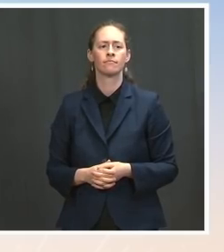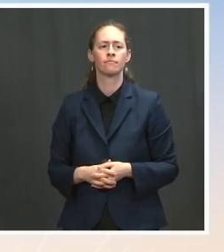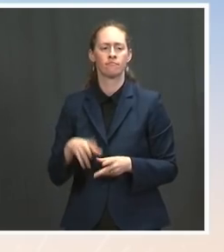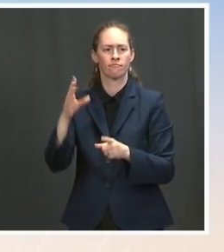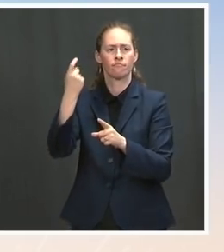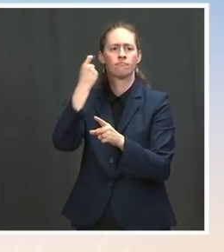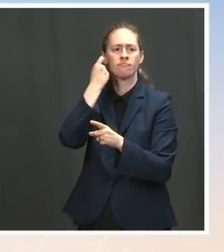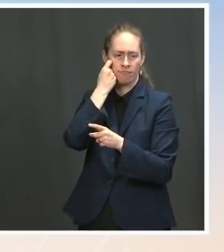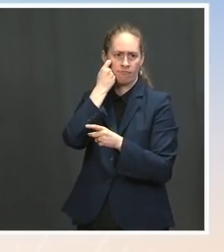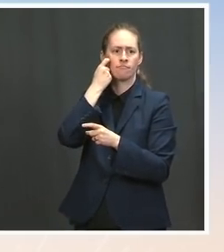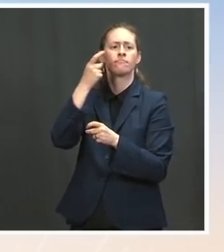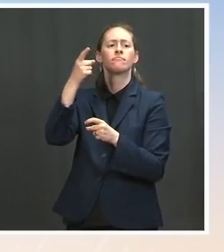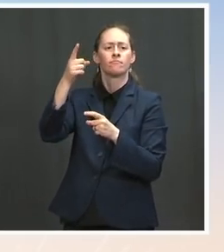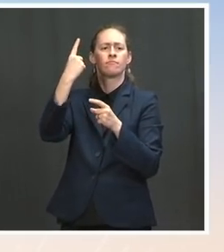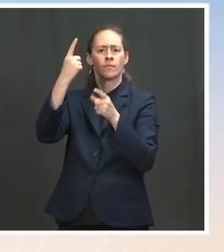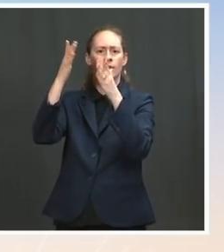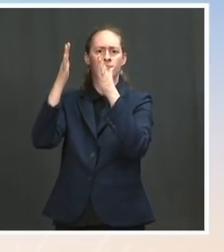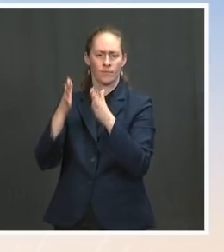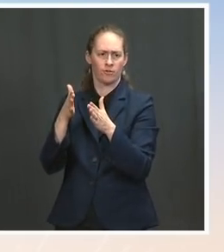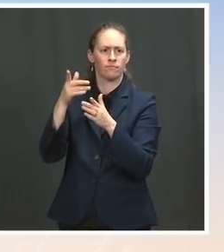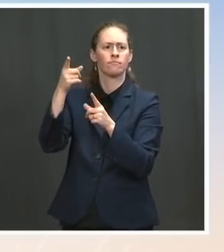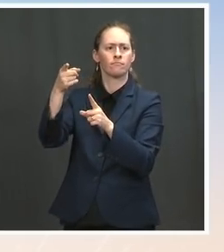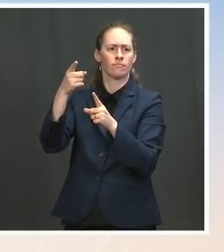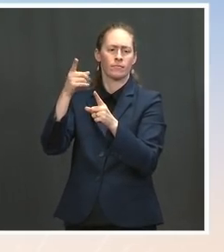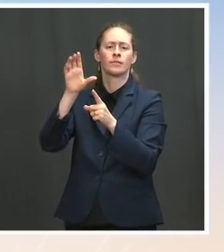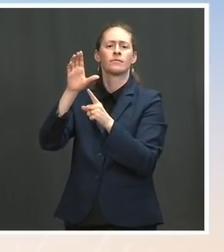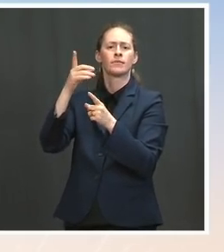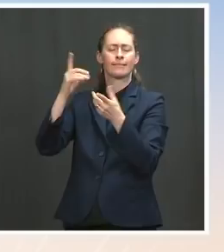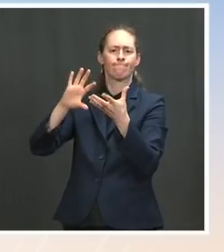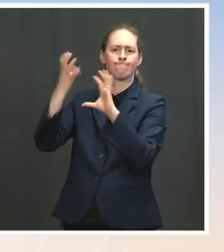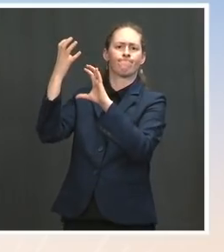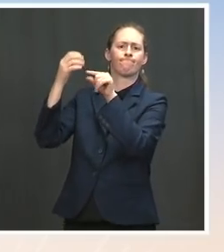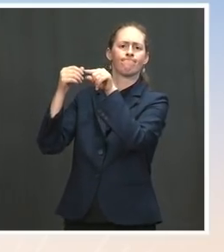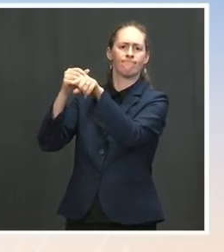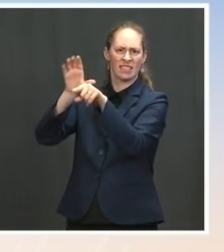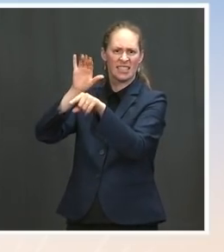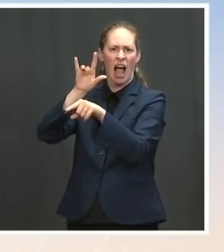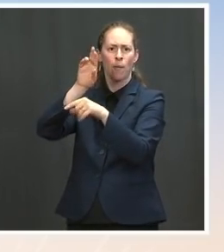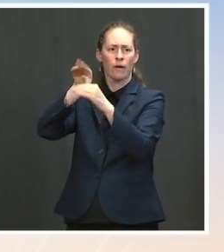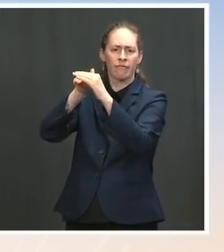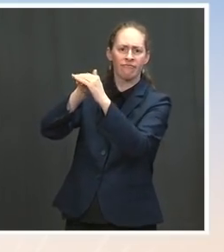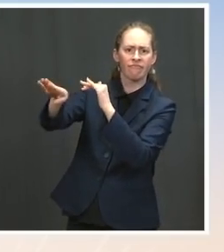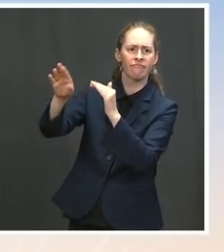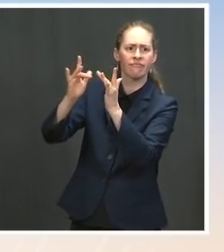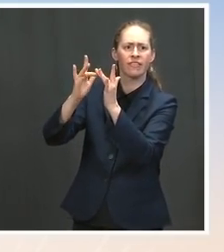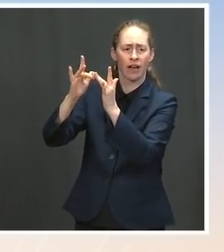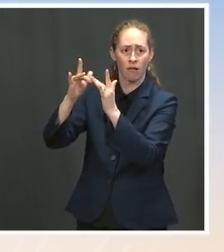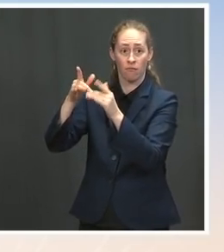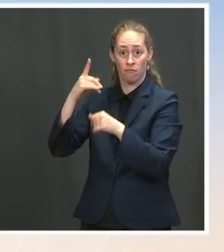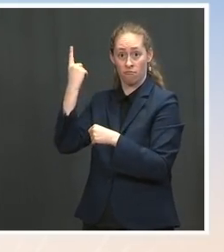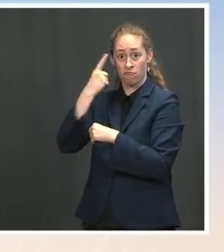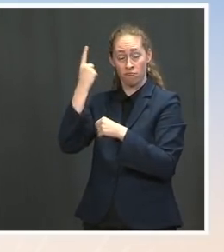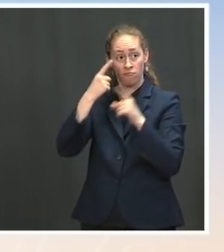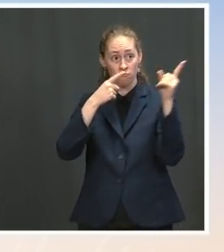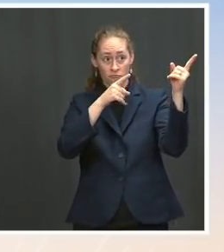communicated to the White House? Are you involved? Do you have any comment or message or anybody to attribute that to? I have seen those